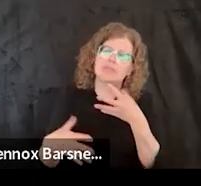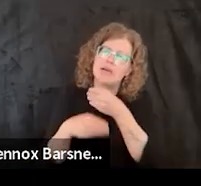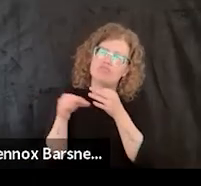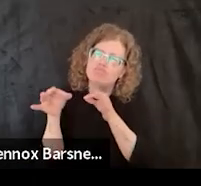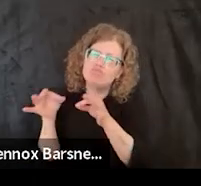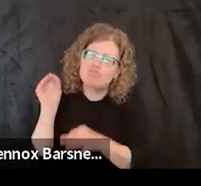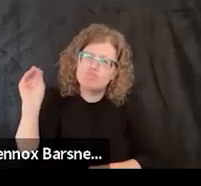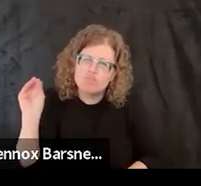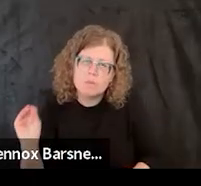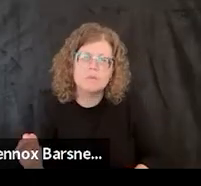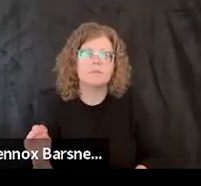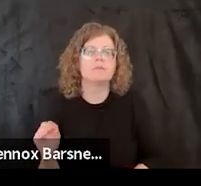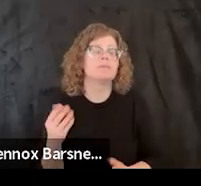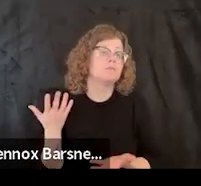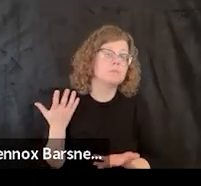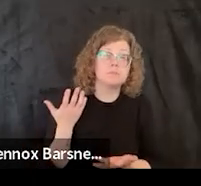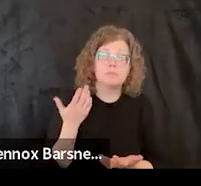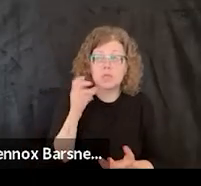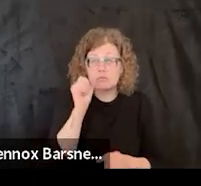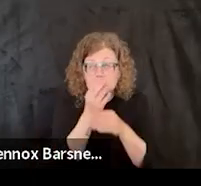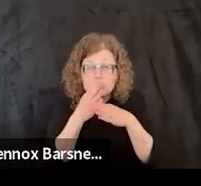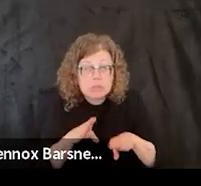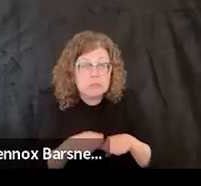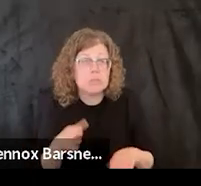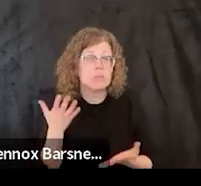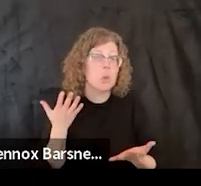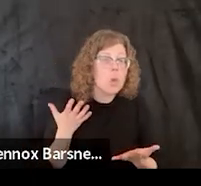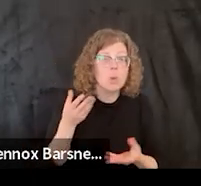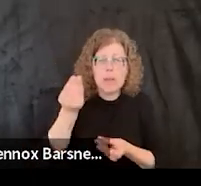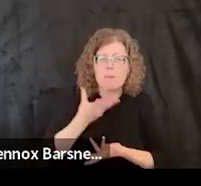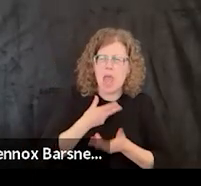helpful calculations, breakdowns, or context for how you got to the number.